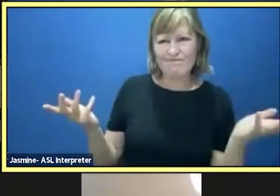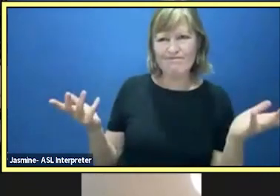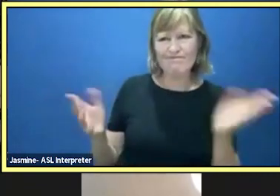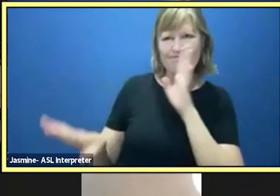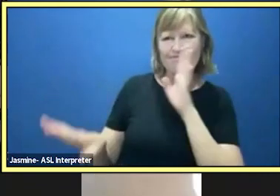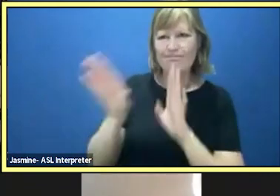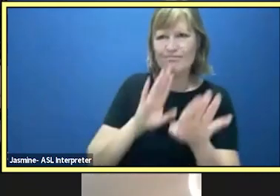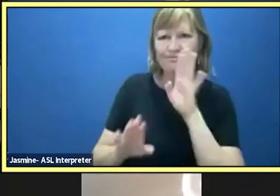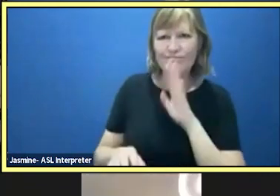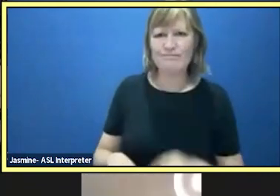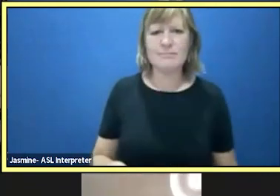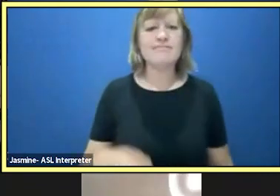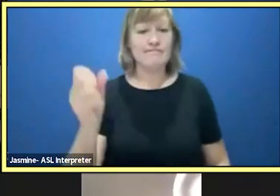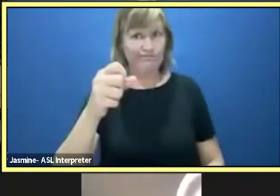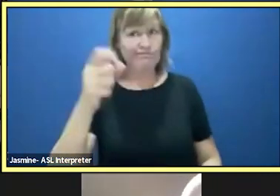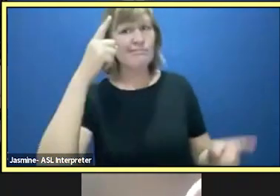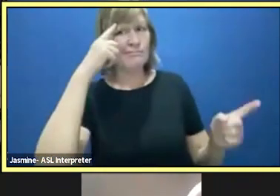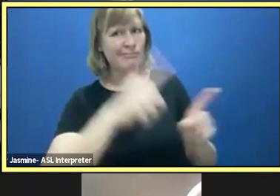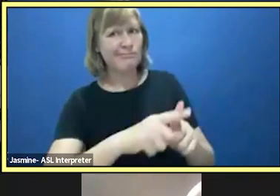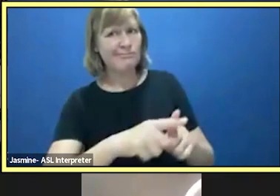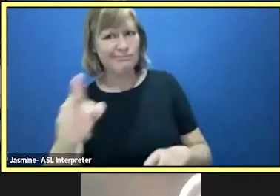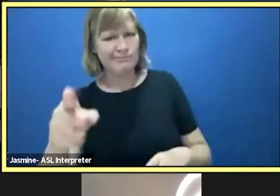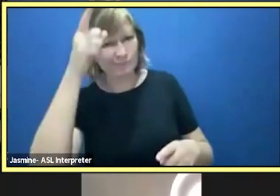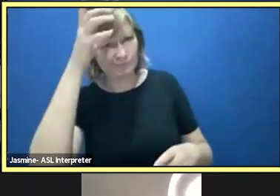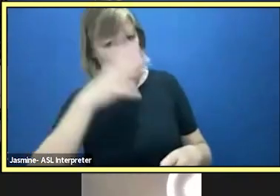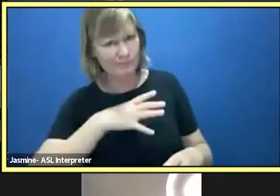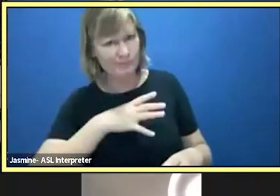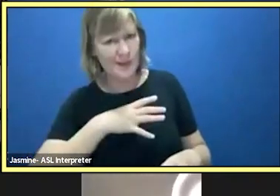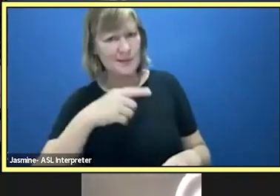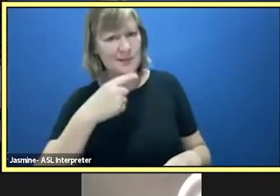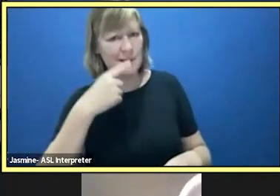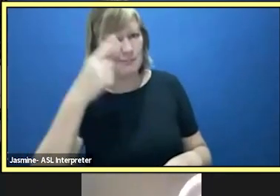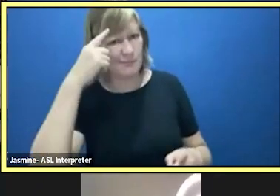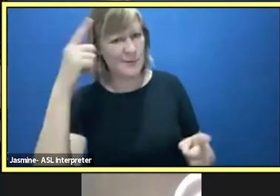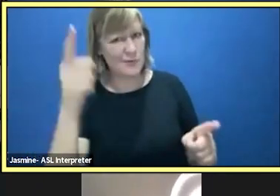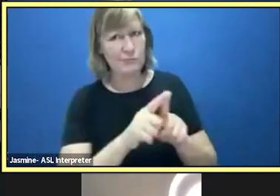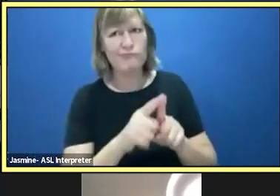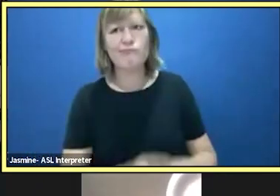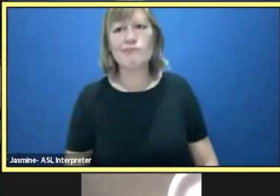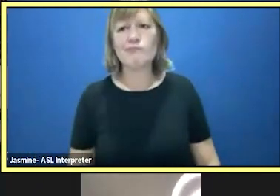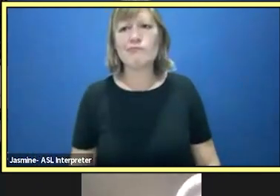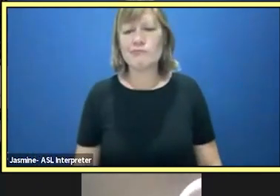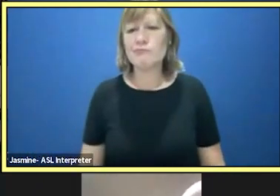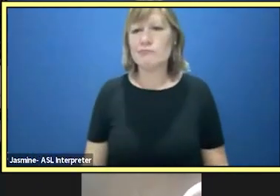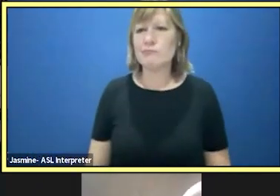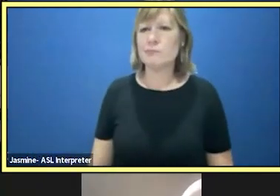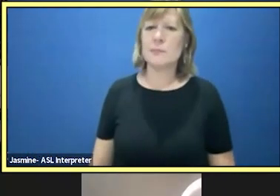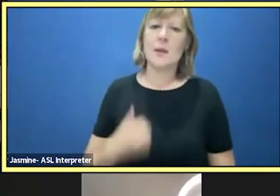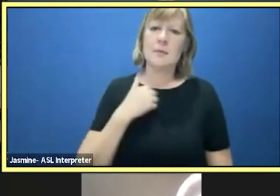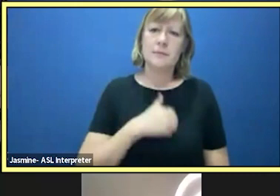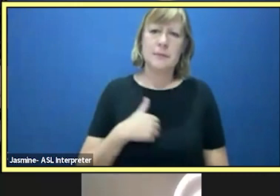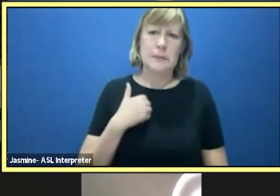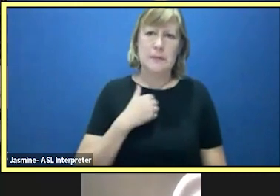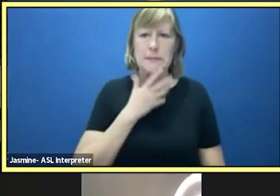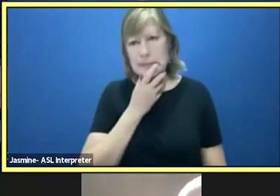So I'm sorry that folks feel that way. I hope that, the reason that there's many reasons that we're doing this, but